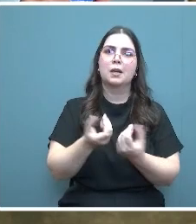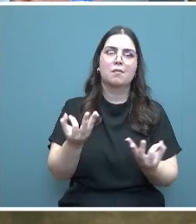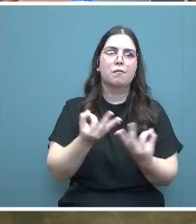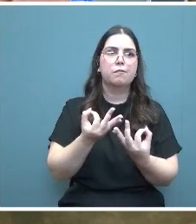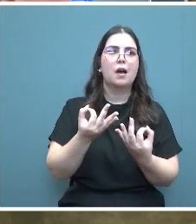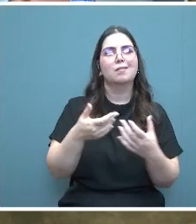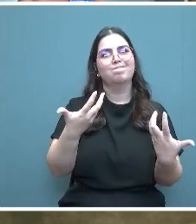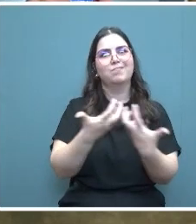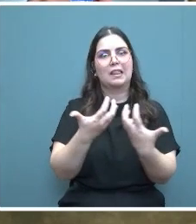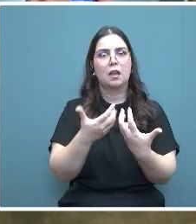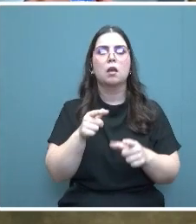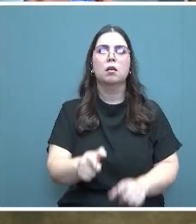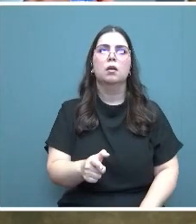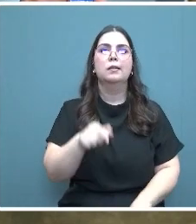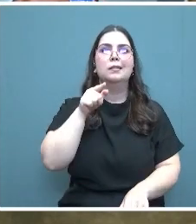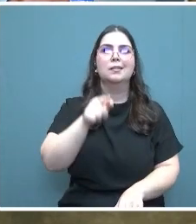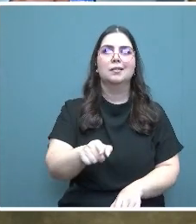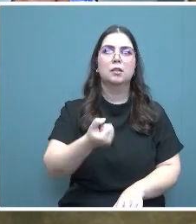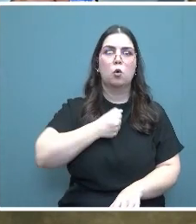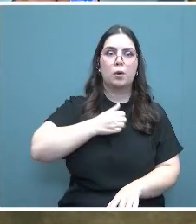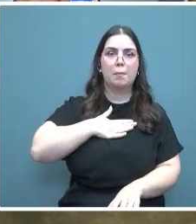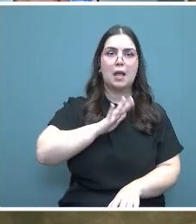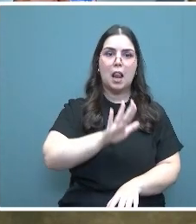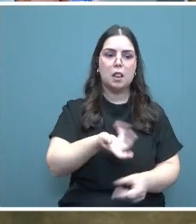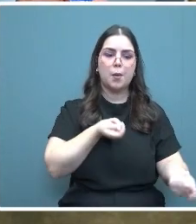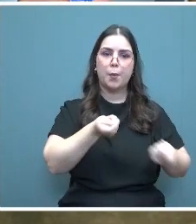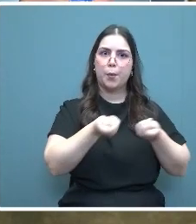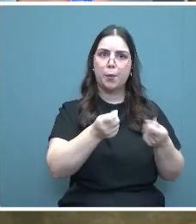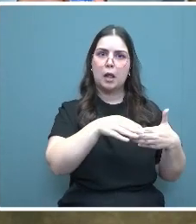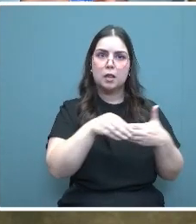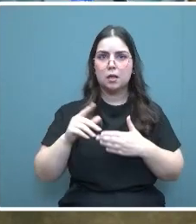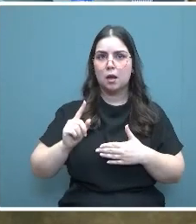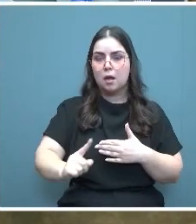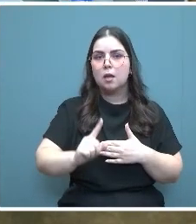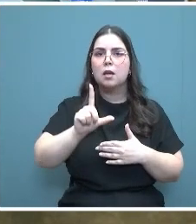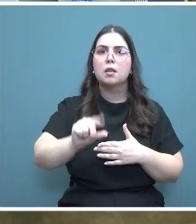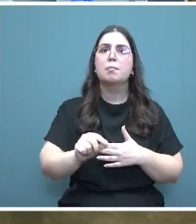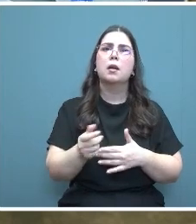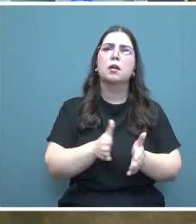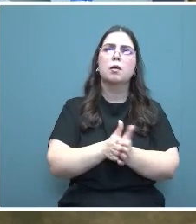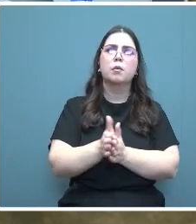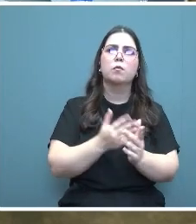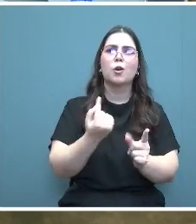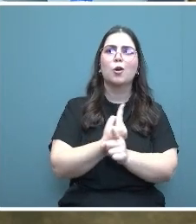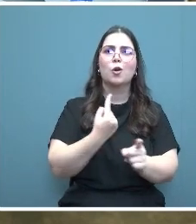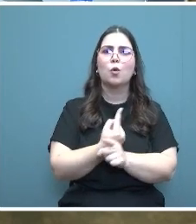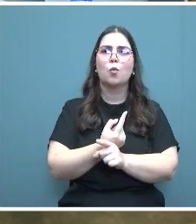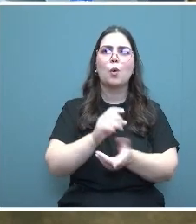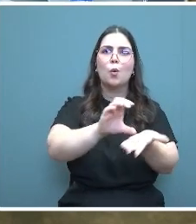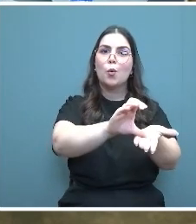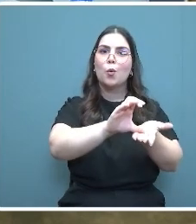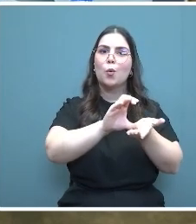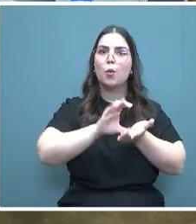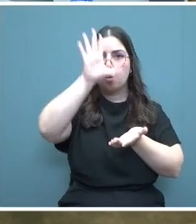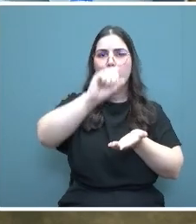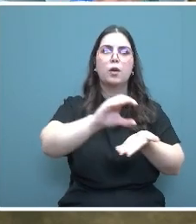And she is leading the business there, steel manufacturing business, and she took some like granting money from the